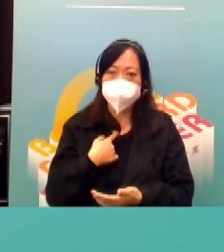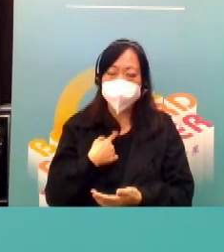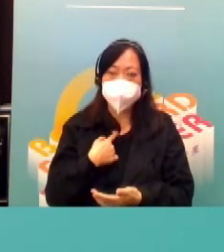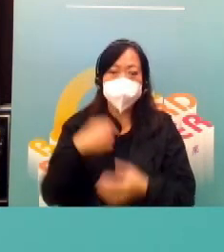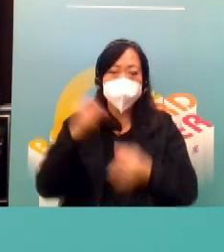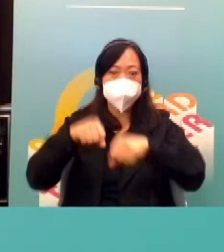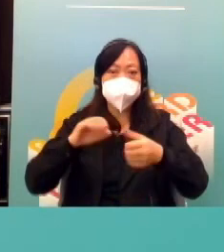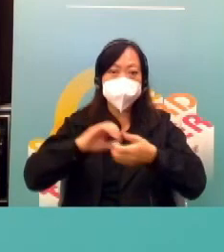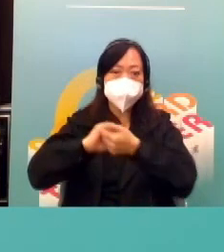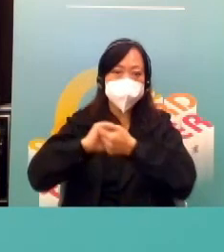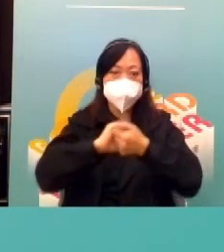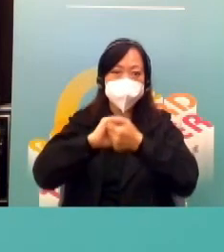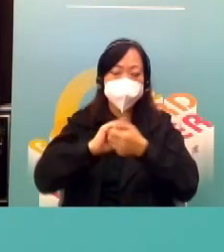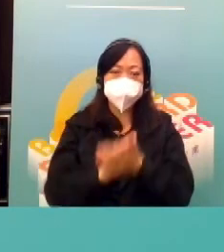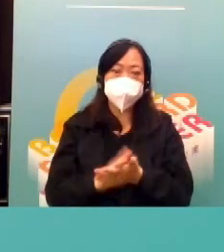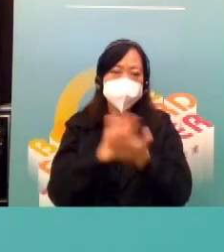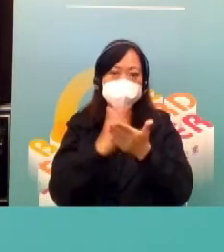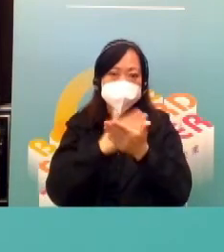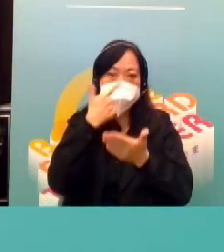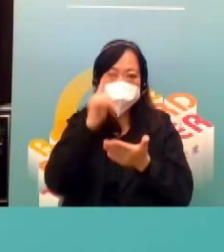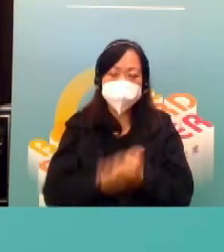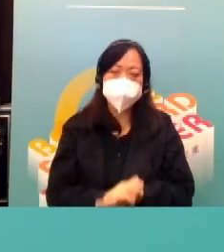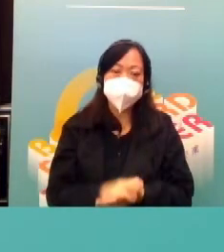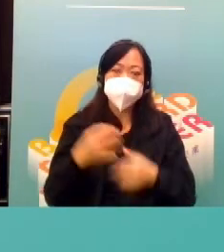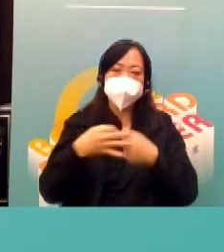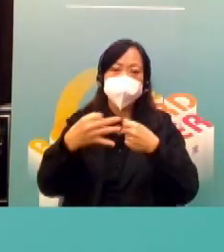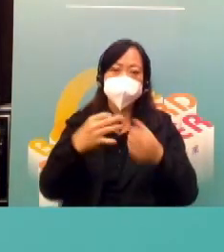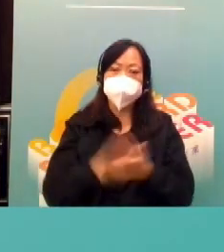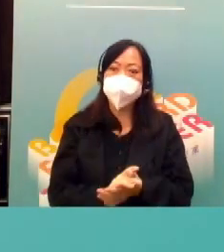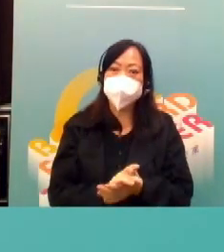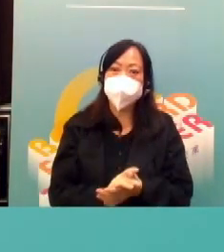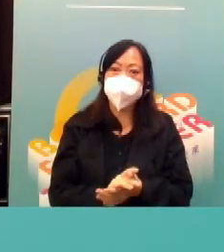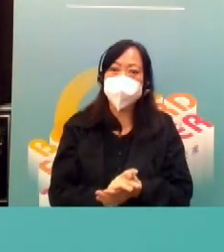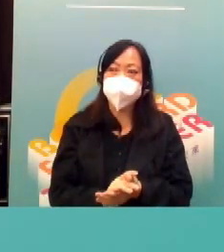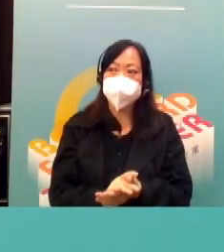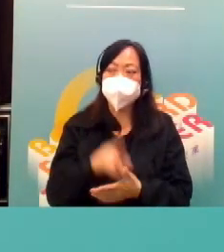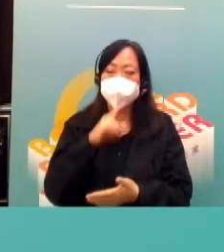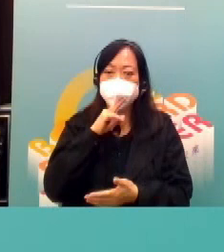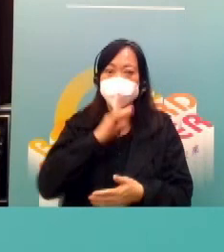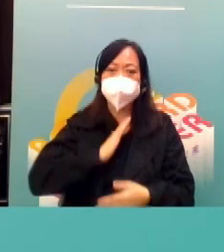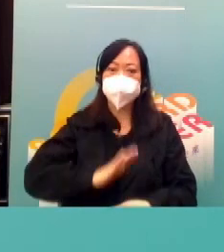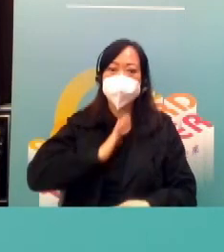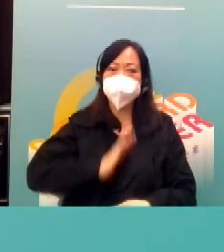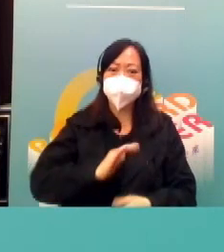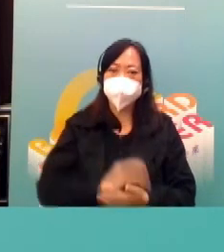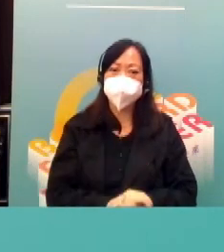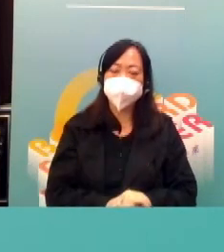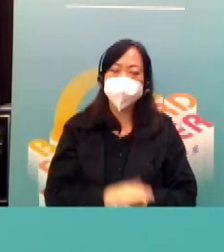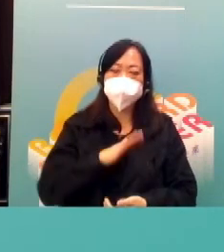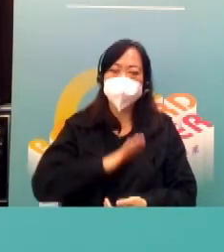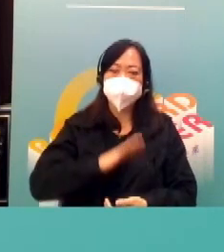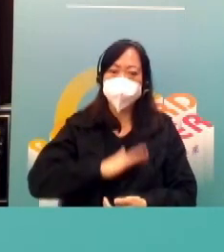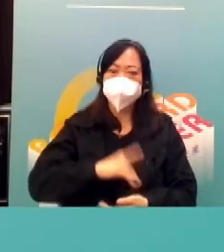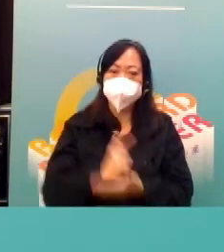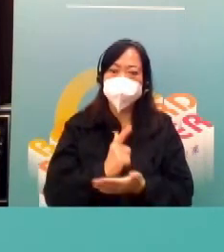is perseverance, being able to walk a little bit longer than usually people